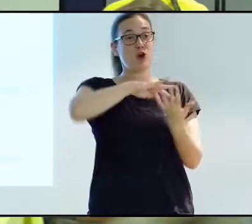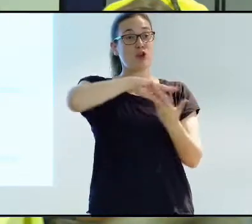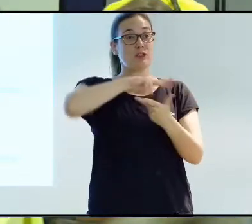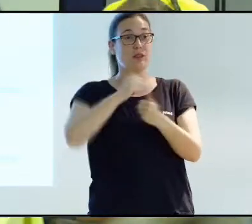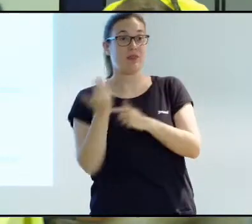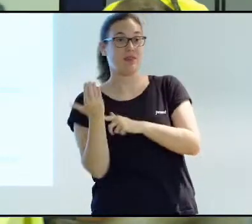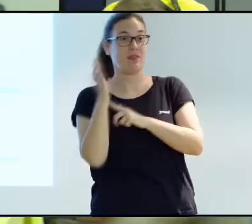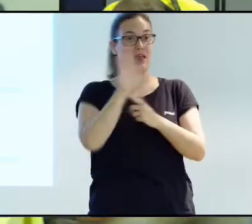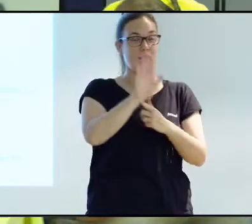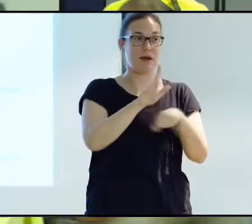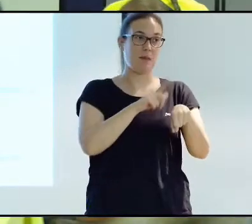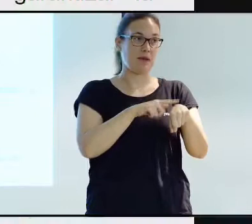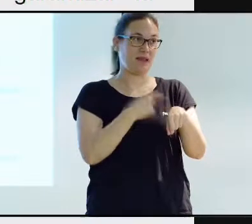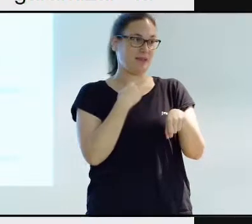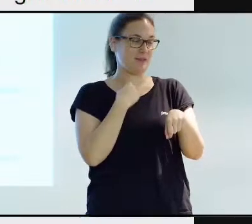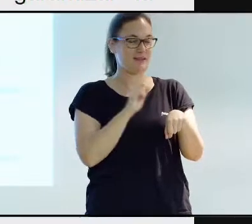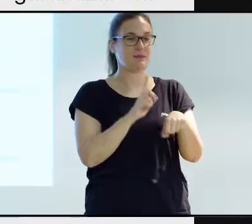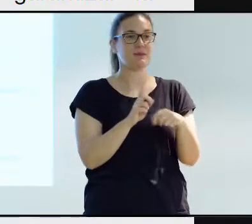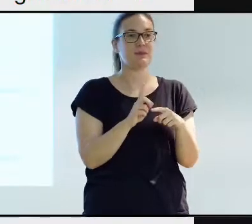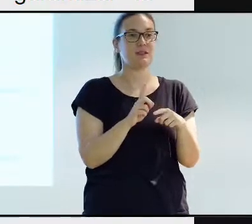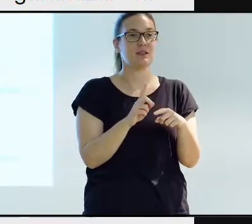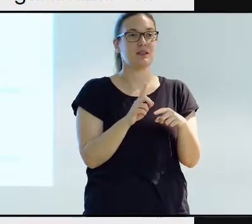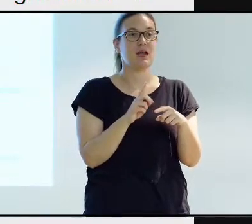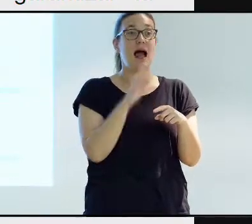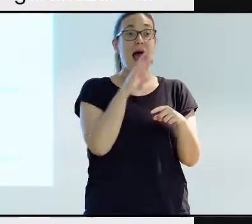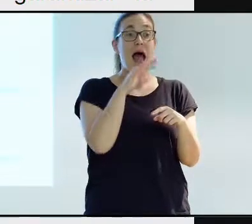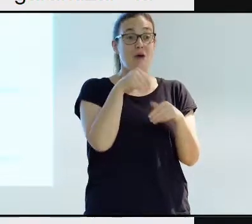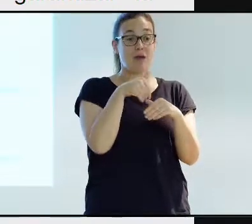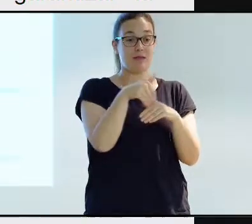easy reading, simplified reading.